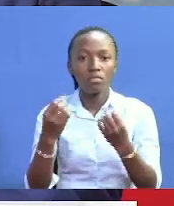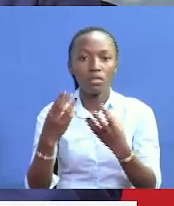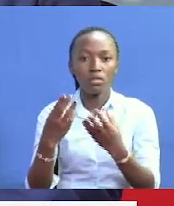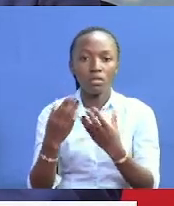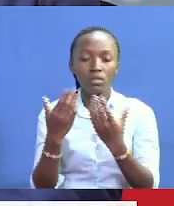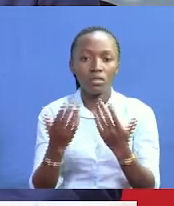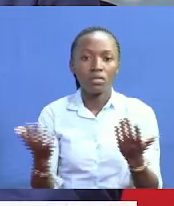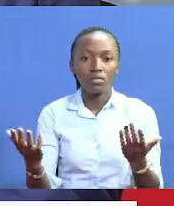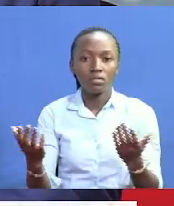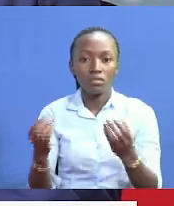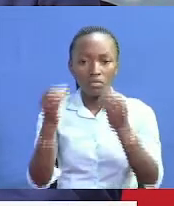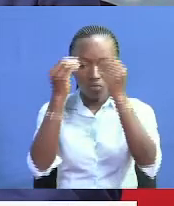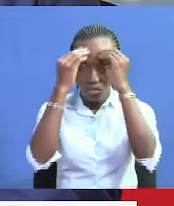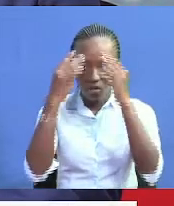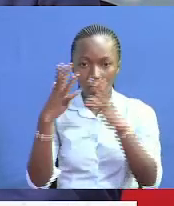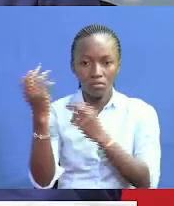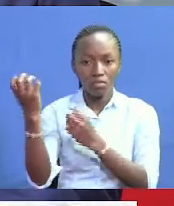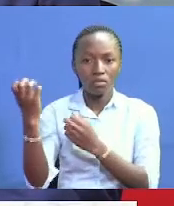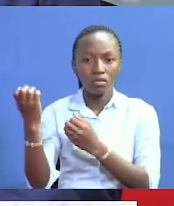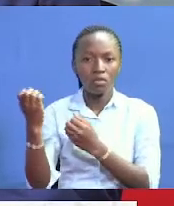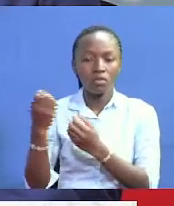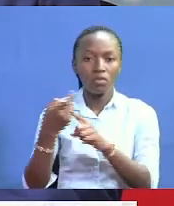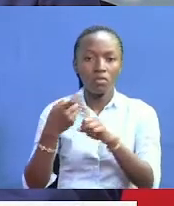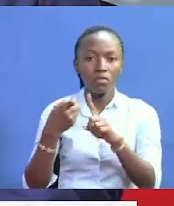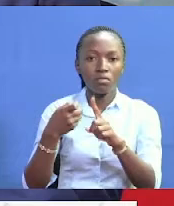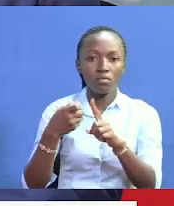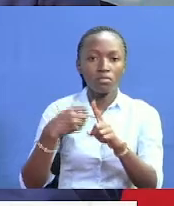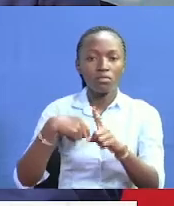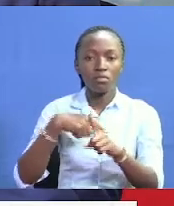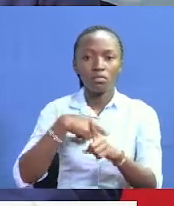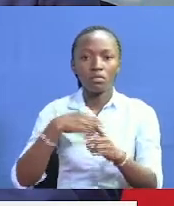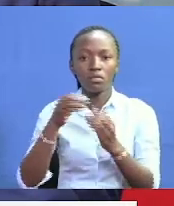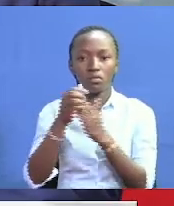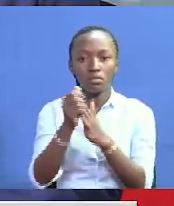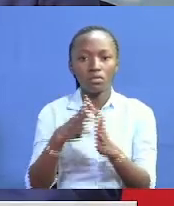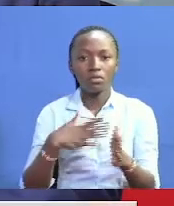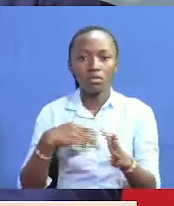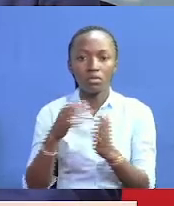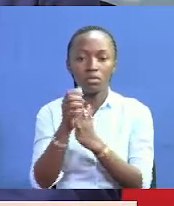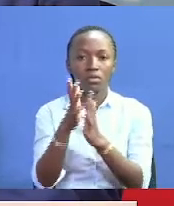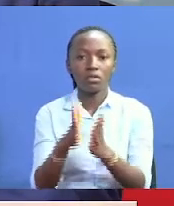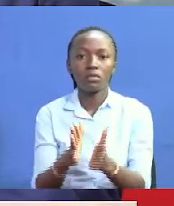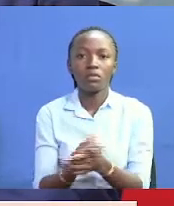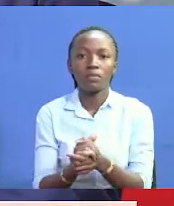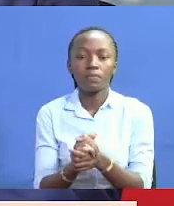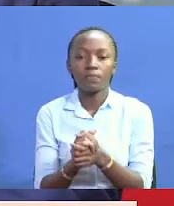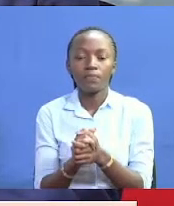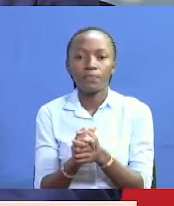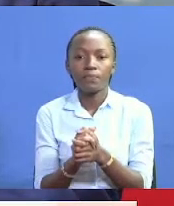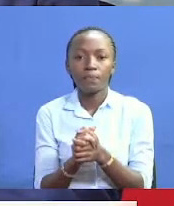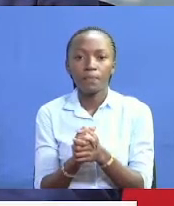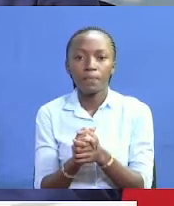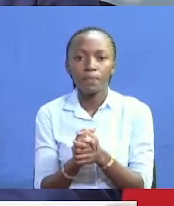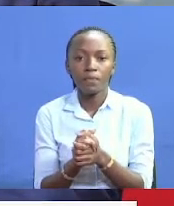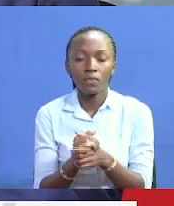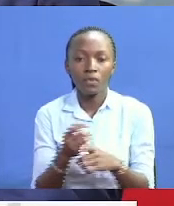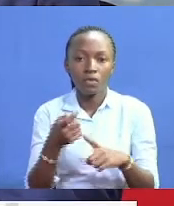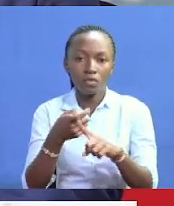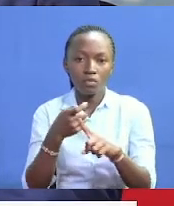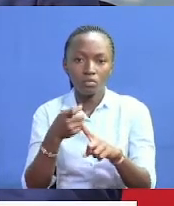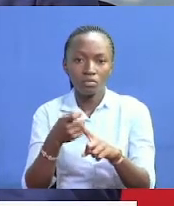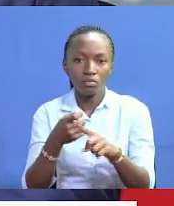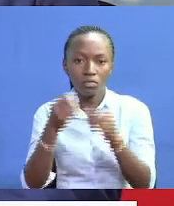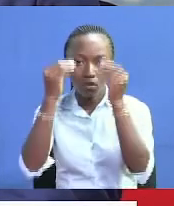are expecting from us, the student leaders. And in consecutive of years, the student leadership have